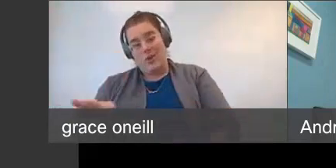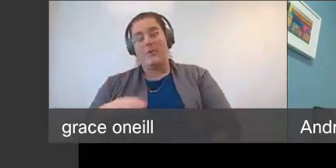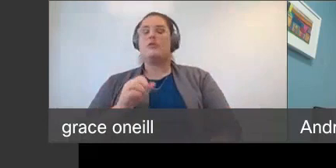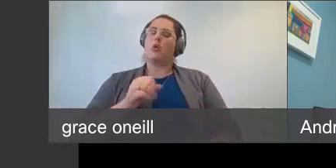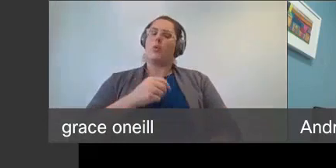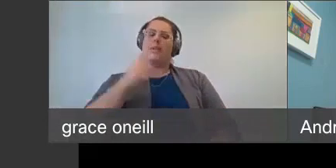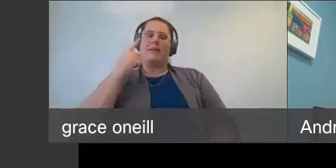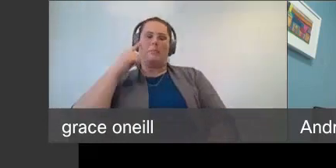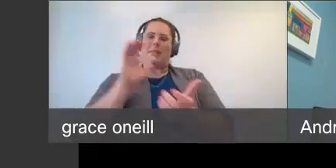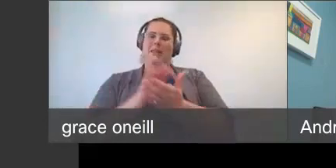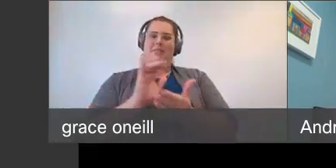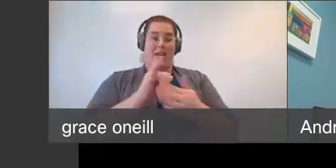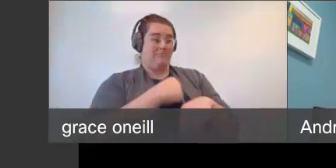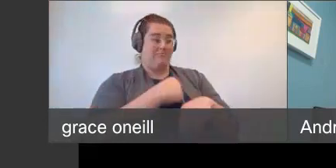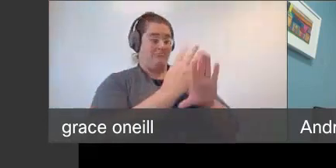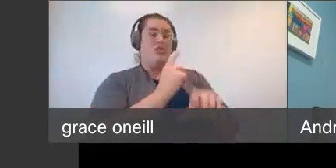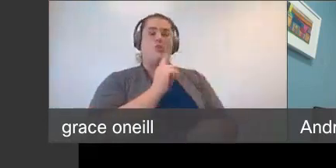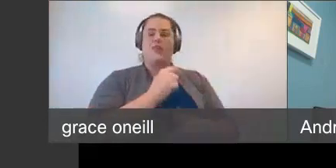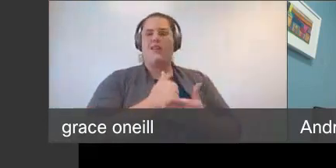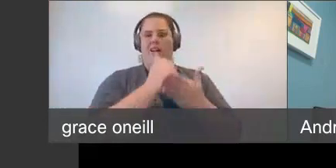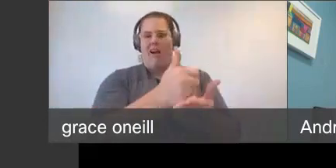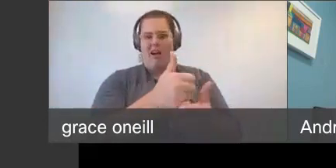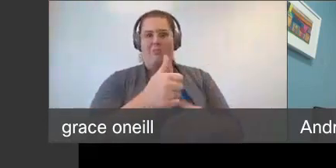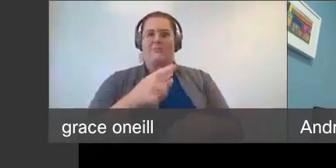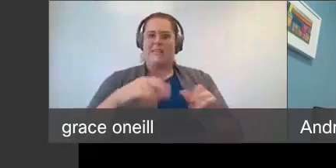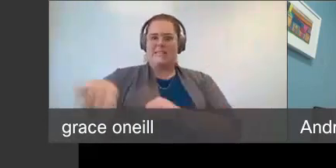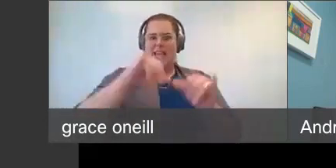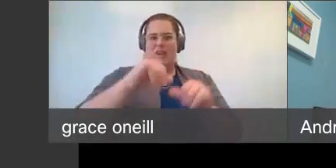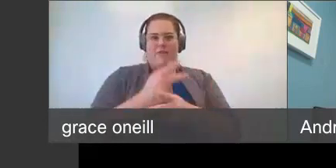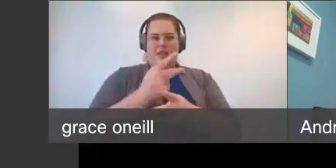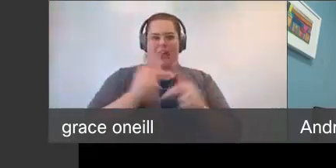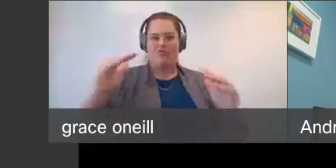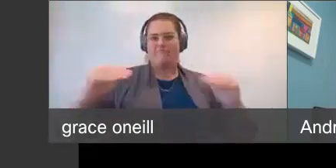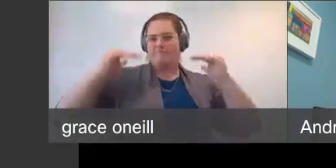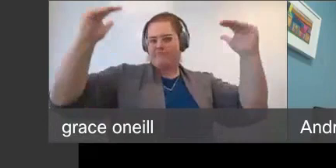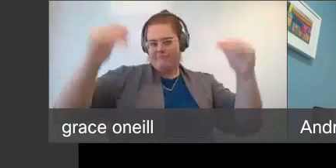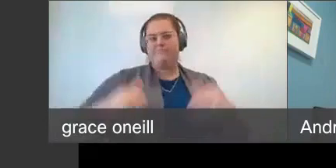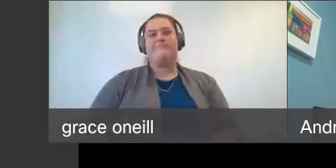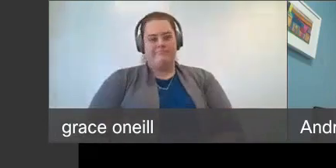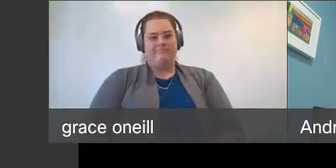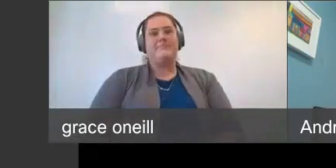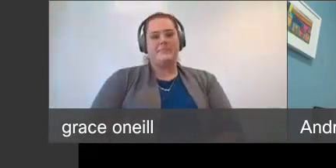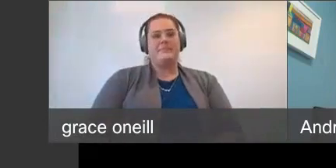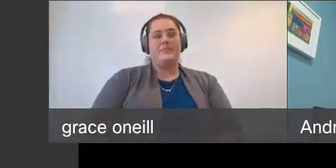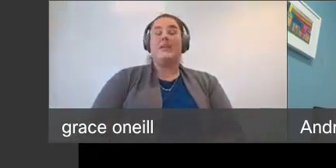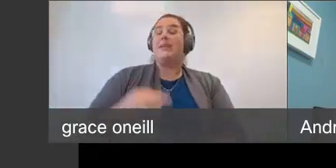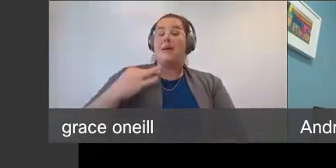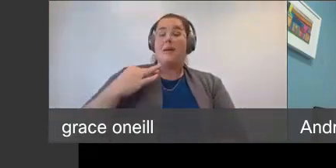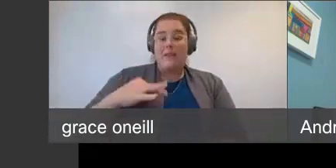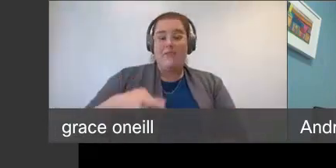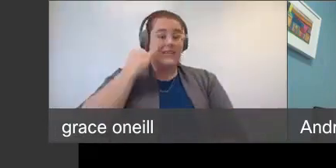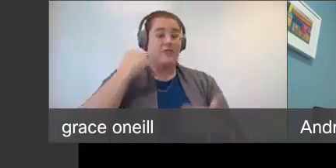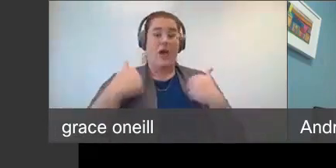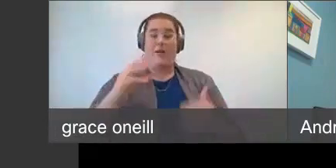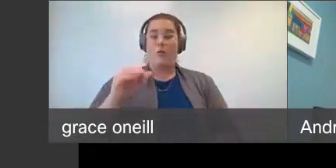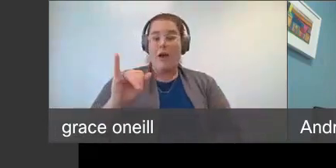this population, you really need a specialized telemedicine. The benefits, again, we can be anywhere as long as there's a cell signal or Wi-Fi signal.